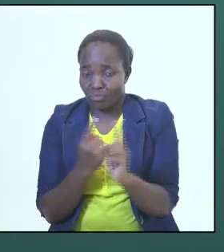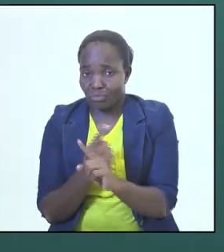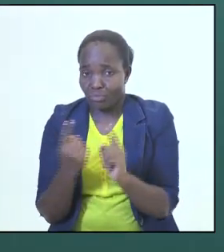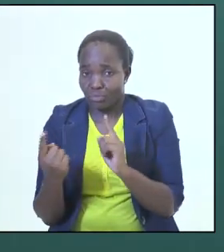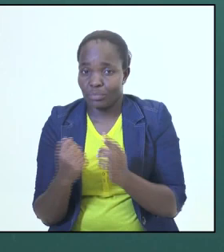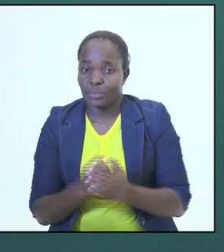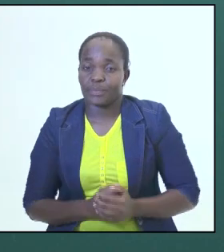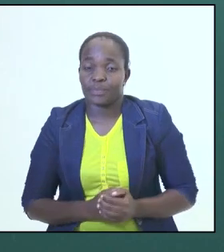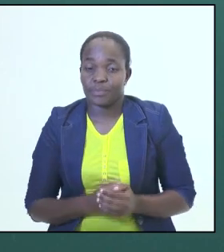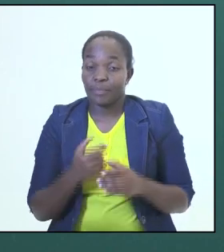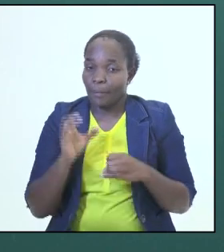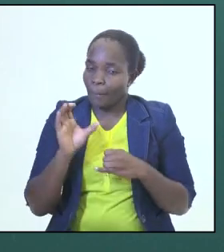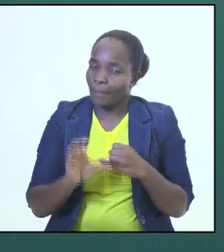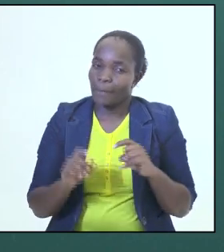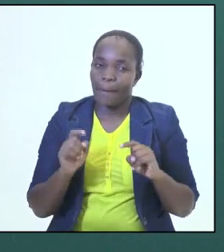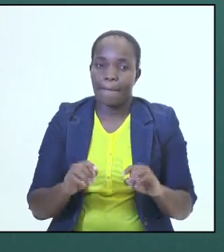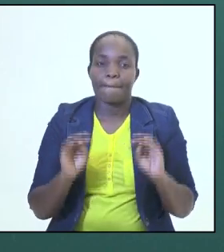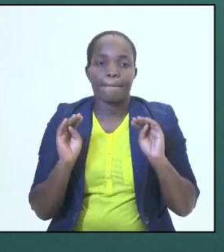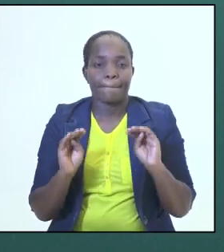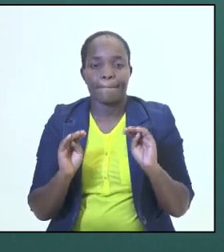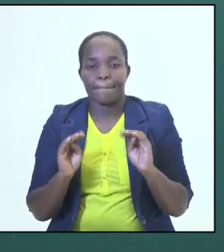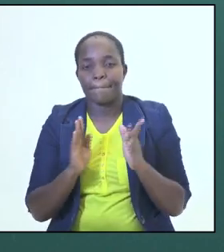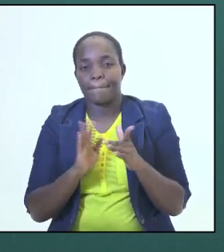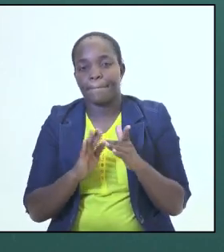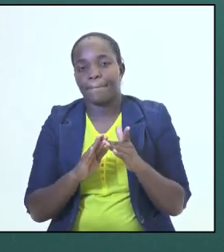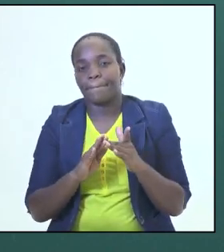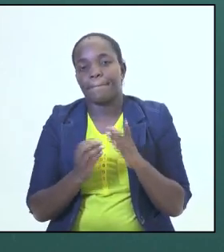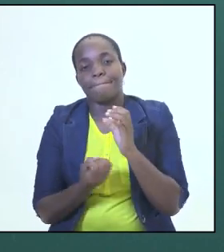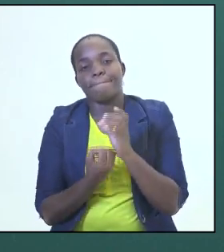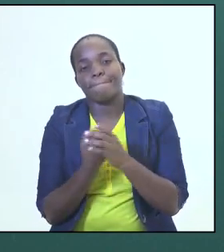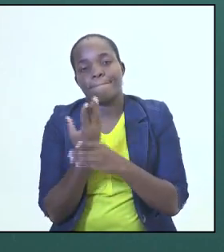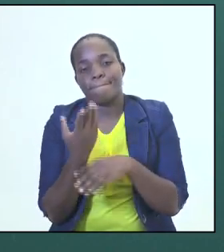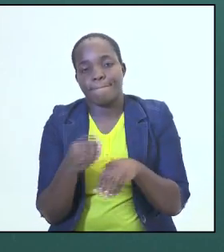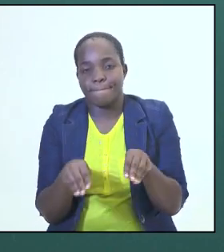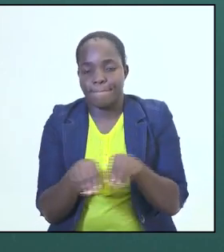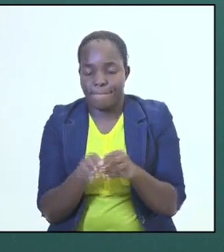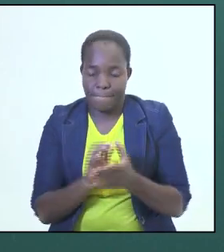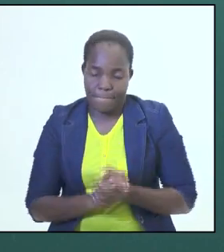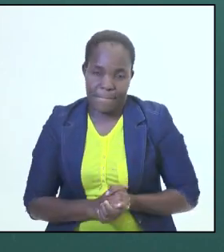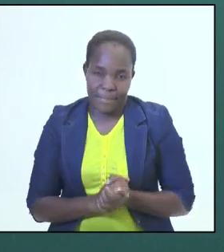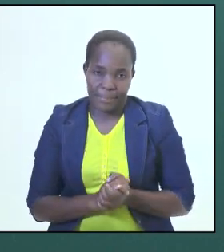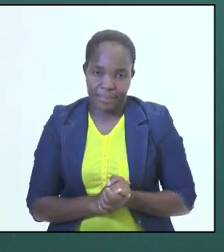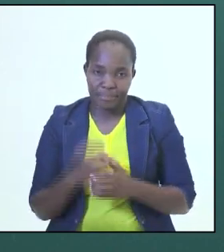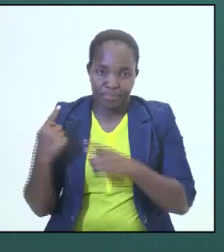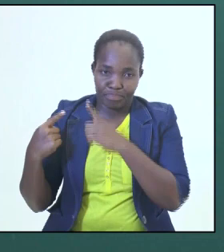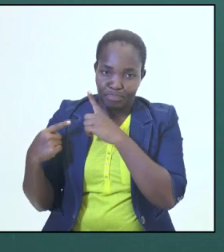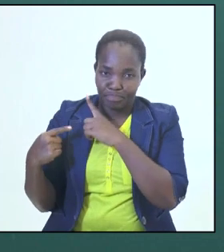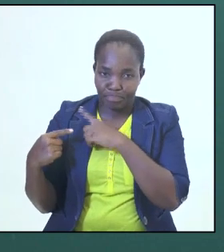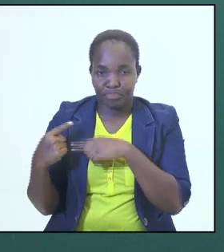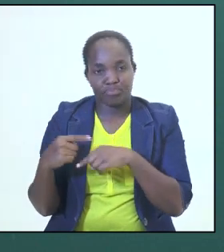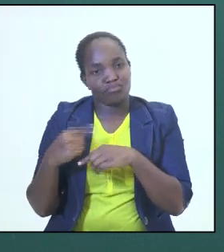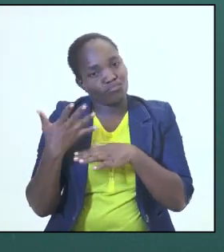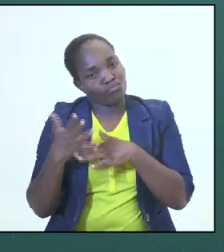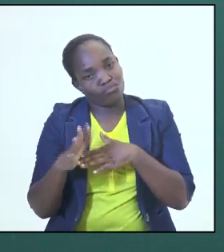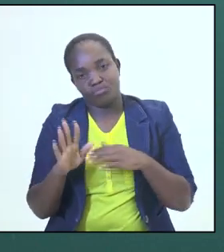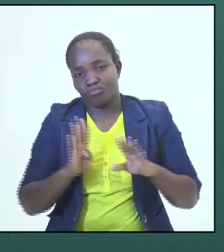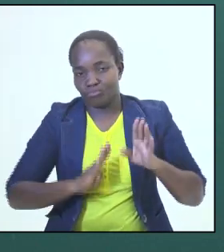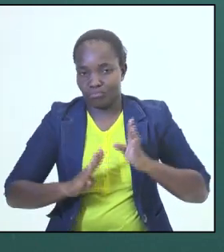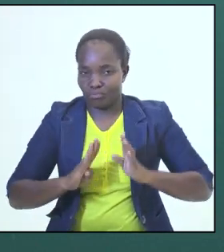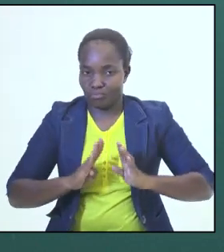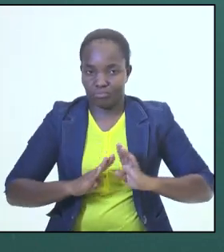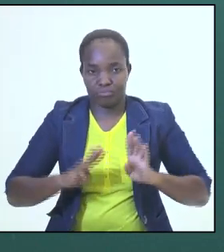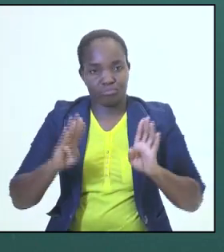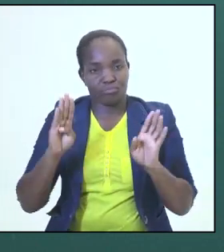Viewers, this concludes today's lesson on reproduction in plants, and it also wraps up our series on biology